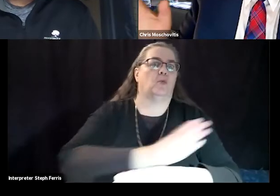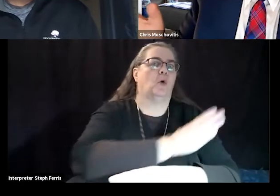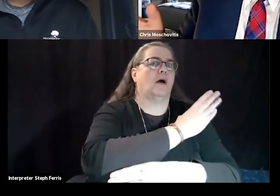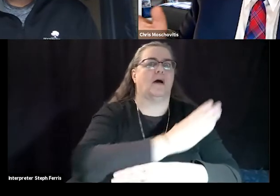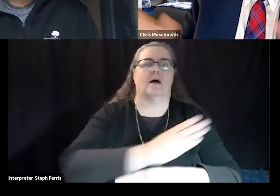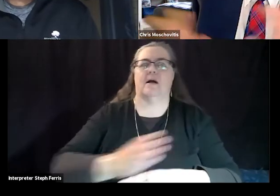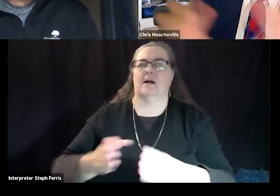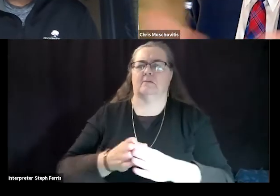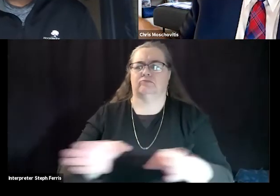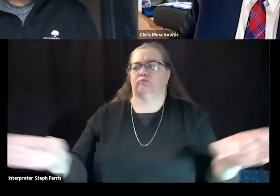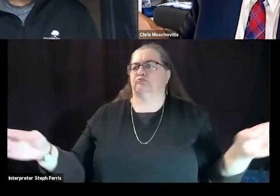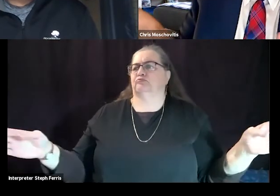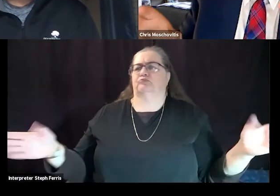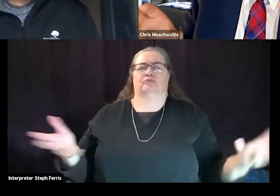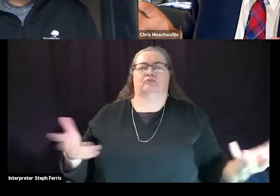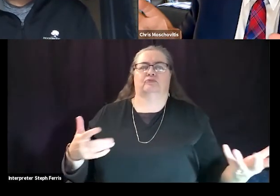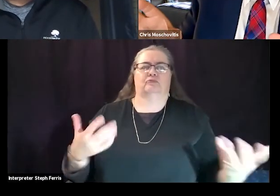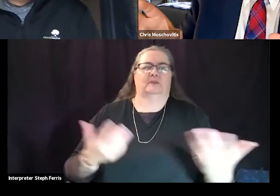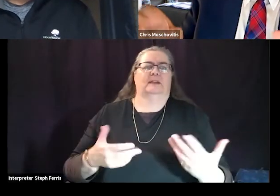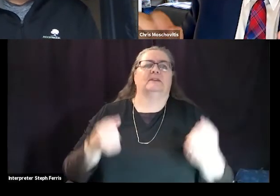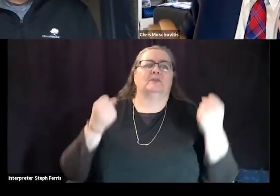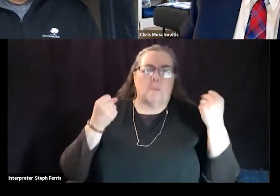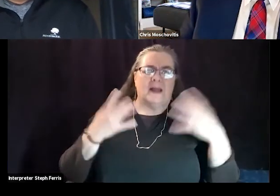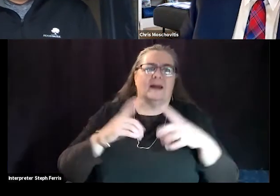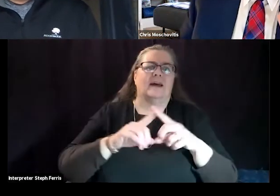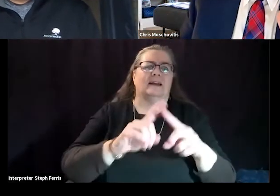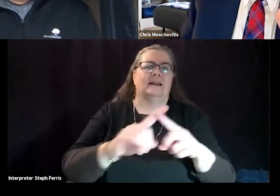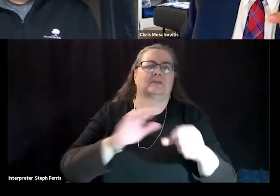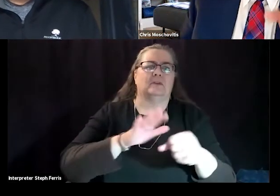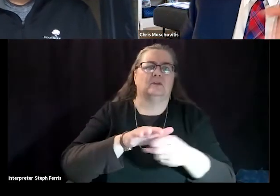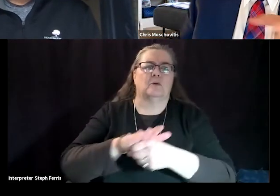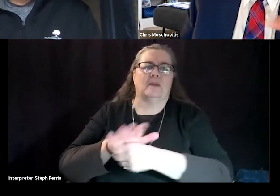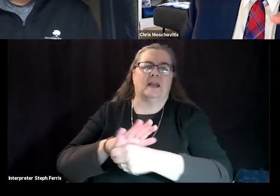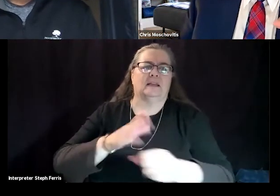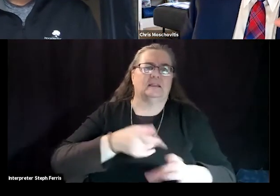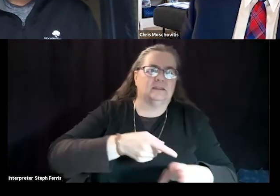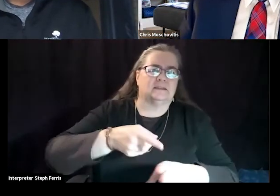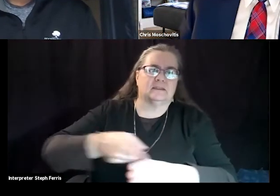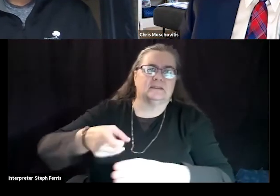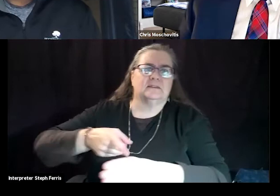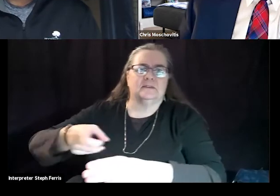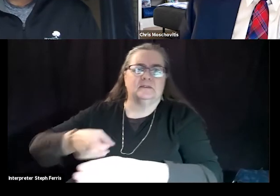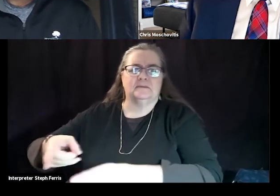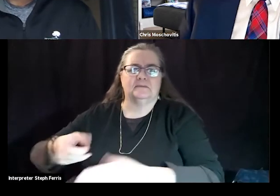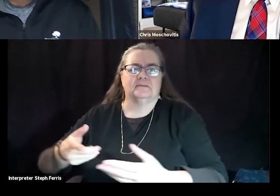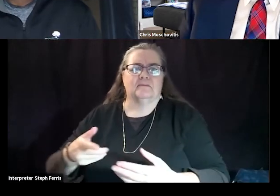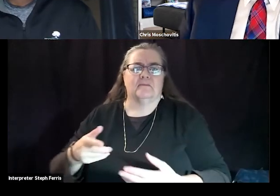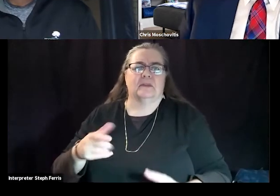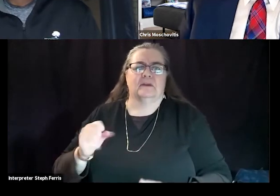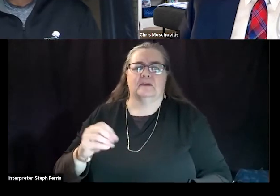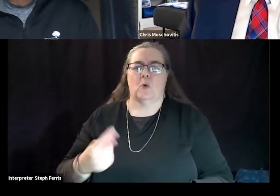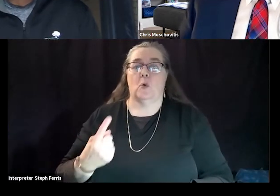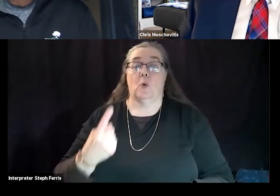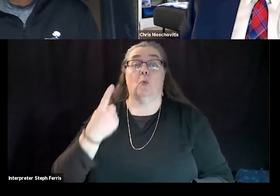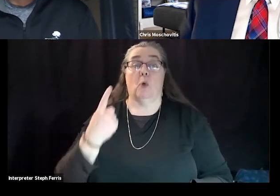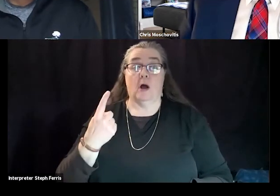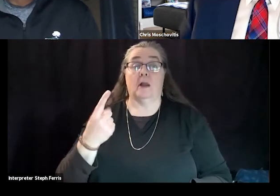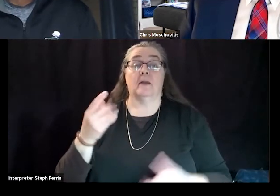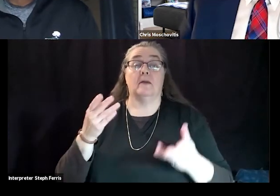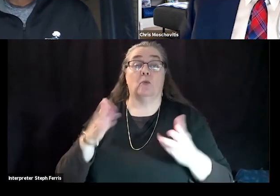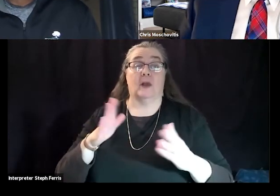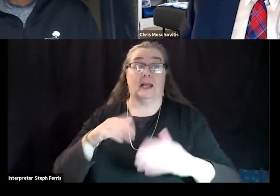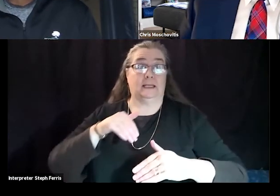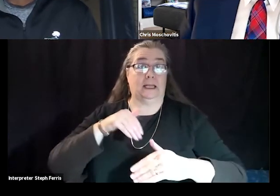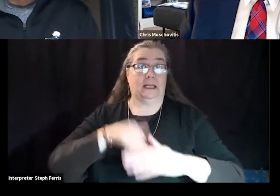are so many that it is very difficult to point it through a single gate. I wish I had predicted your